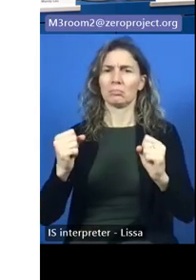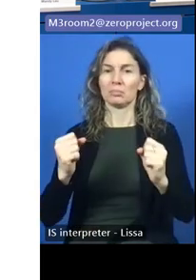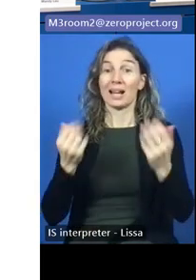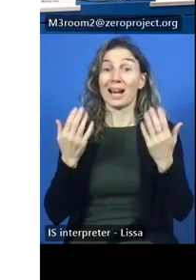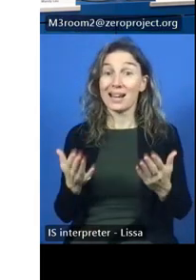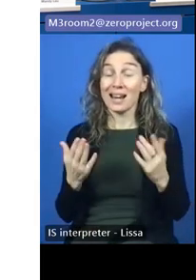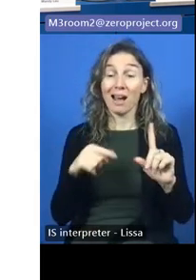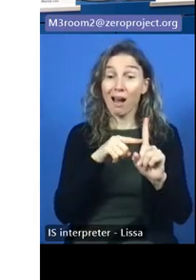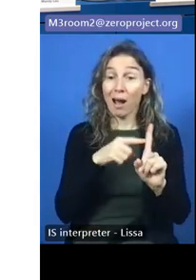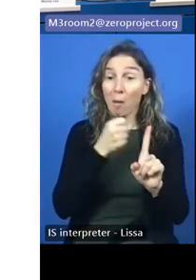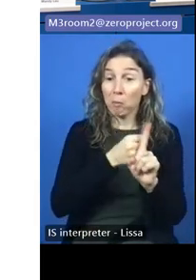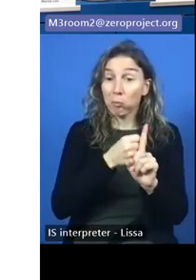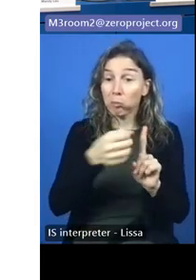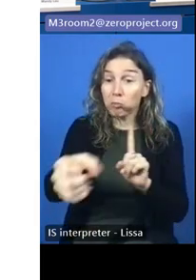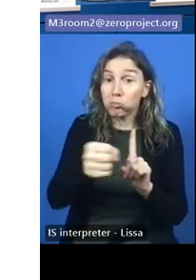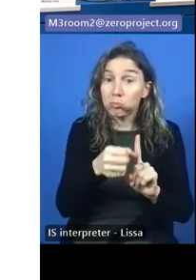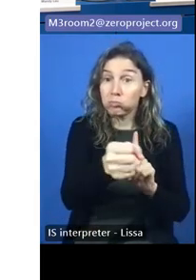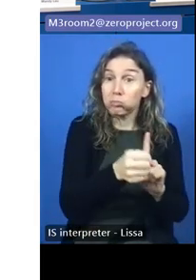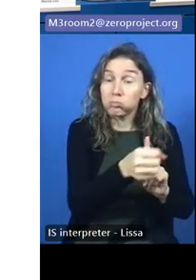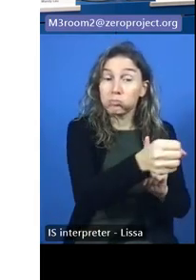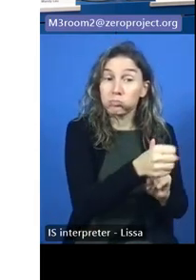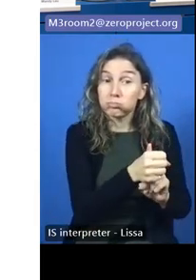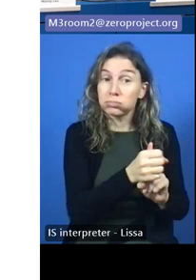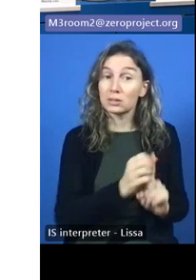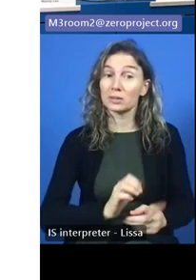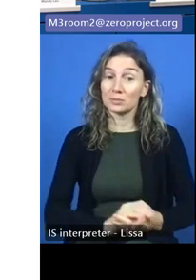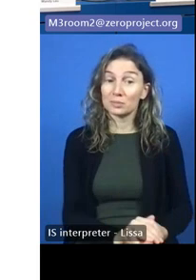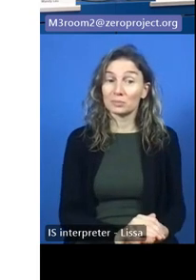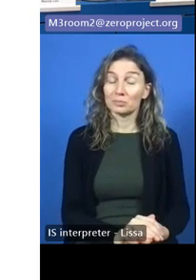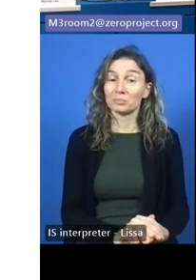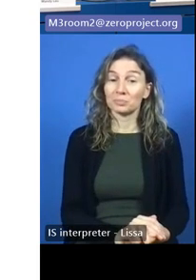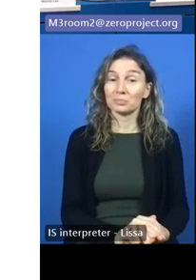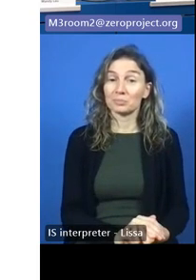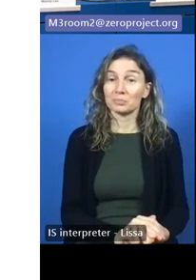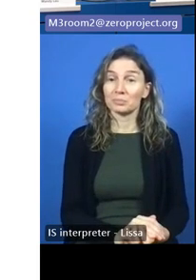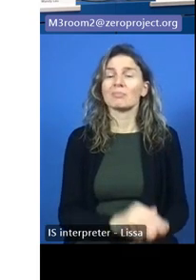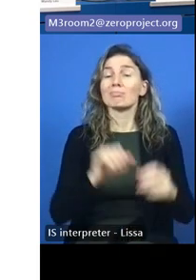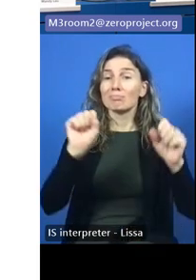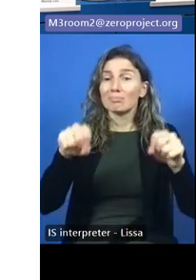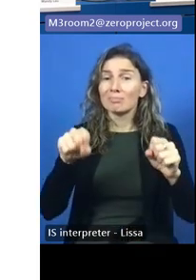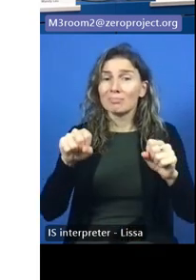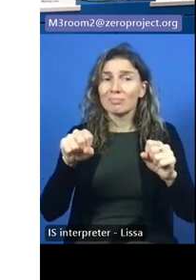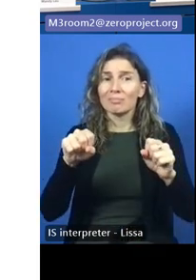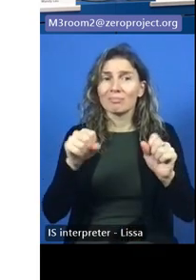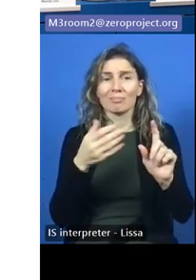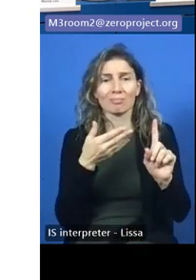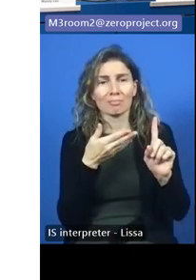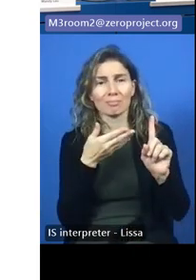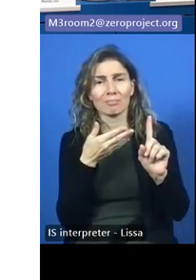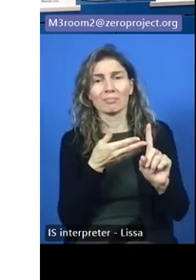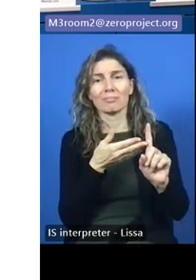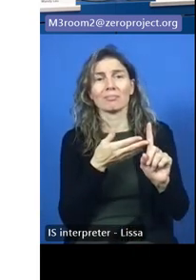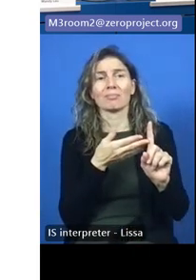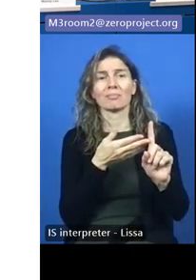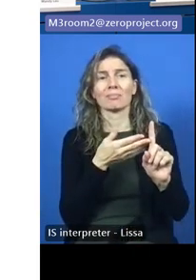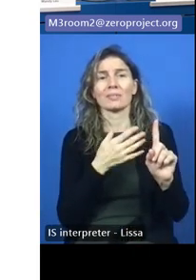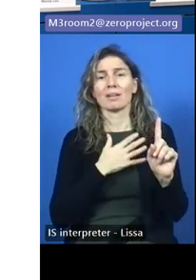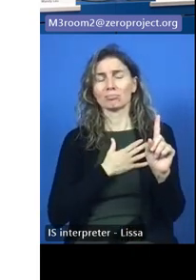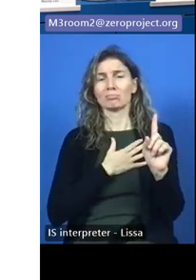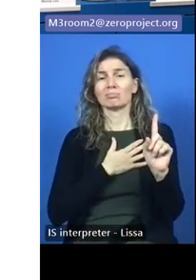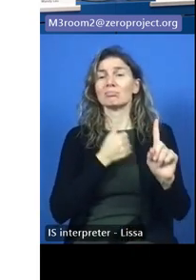people. Adishola is another success story which gladdens my heart. She's an adolescent who was raped at a very young